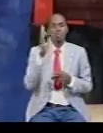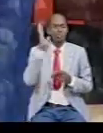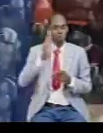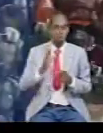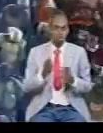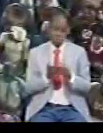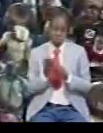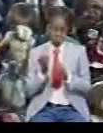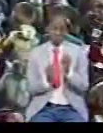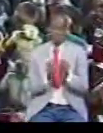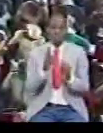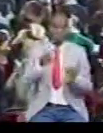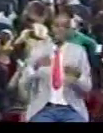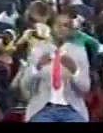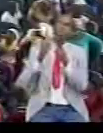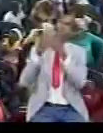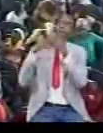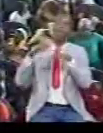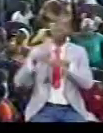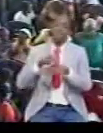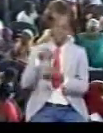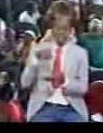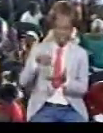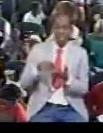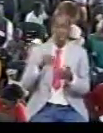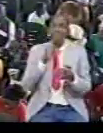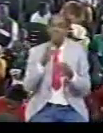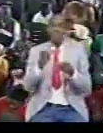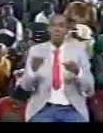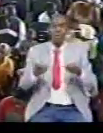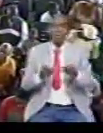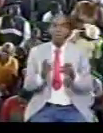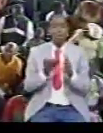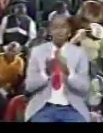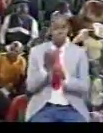heaven. This is the place through which your